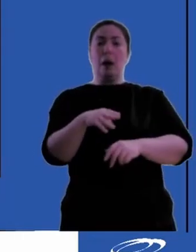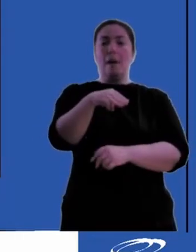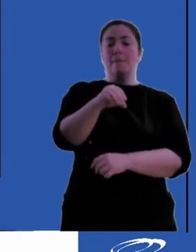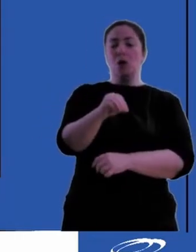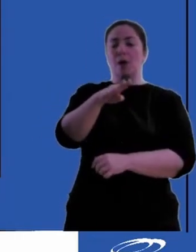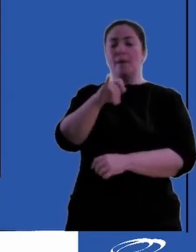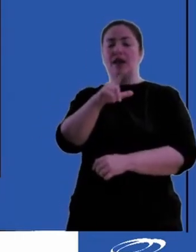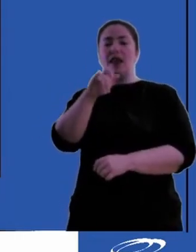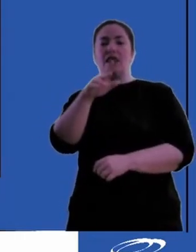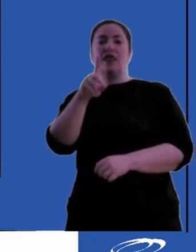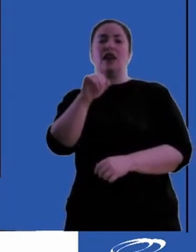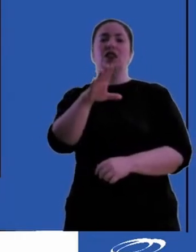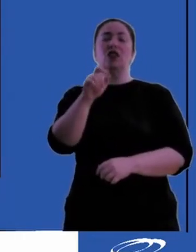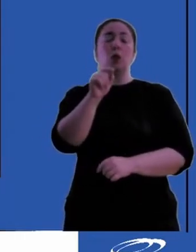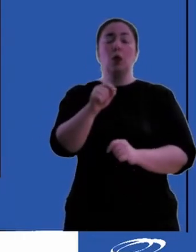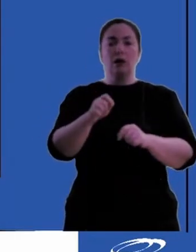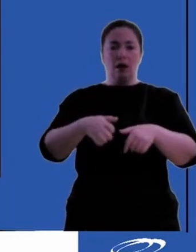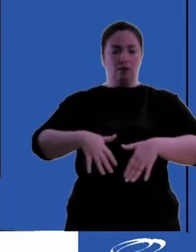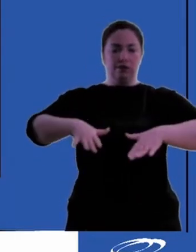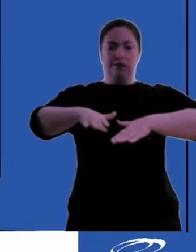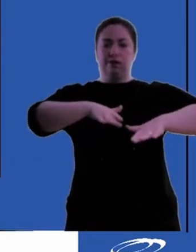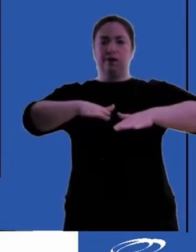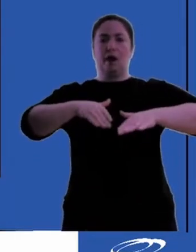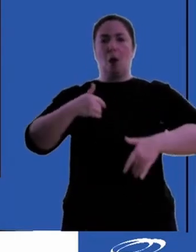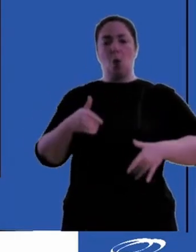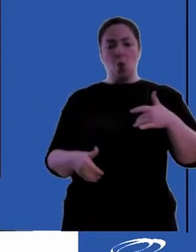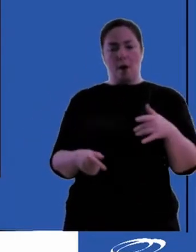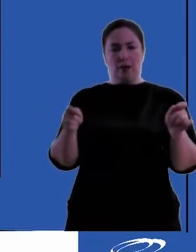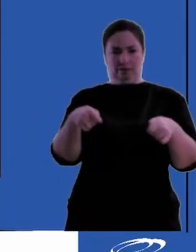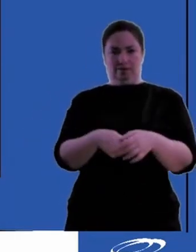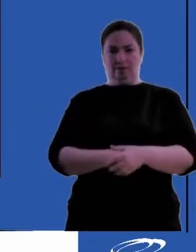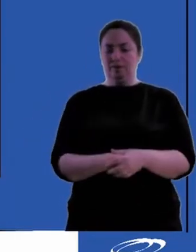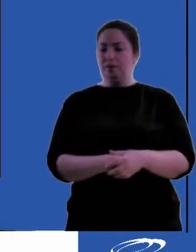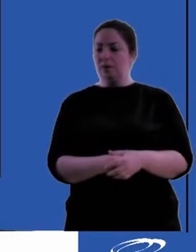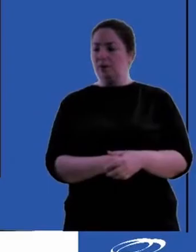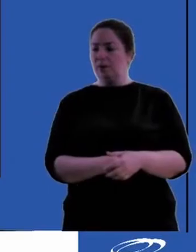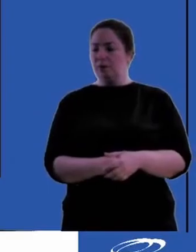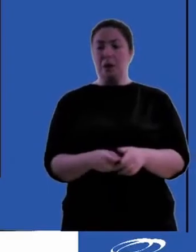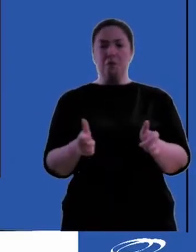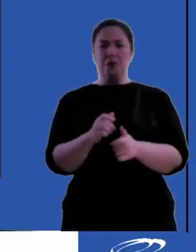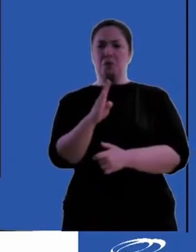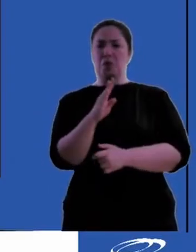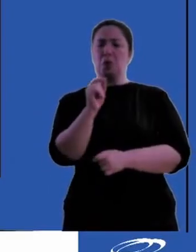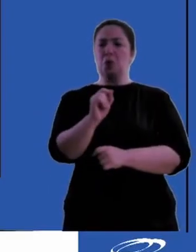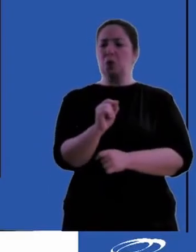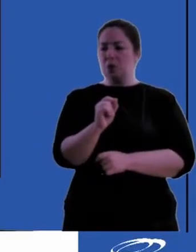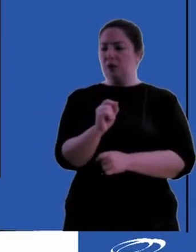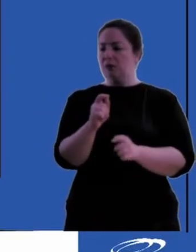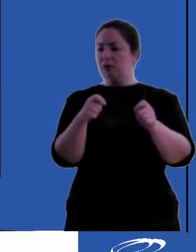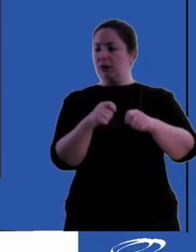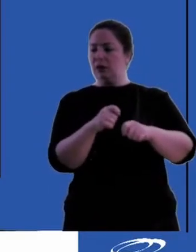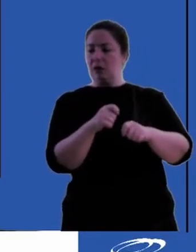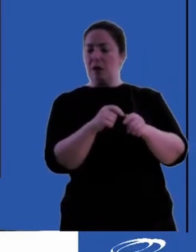and also to understand what it is that you've detected. The microbiology of periprosthetic joint infection can be